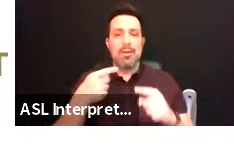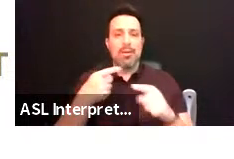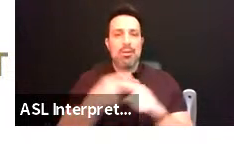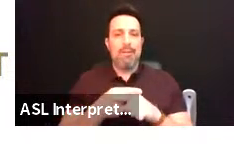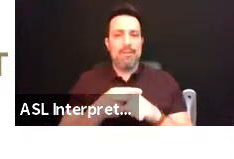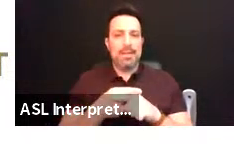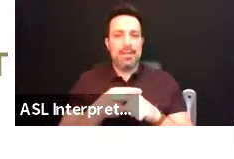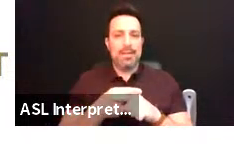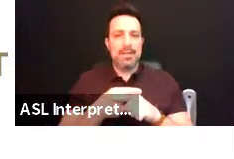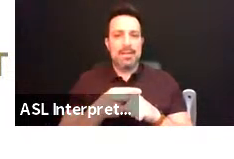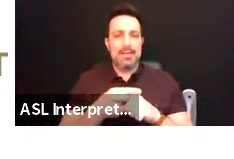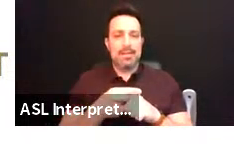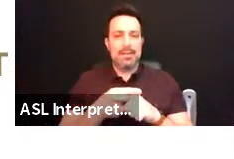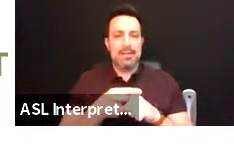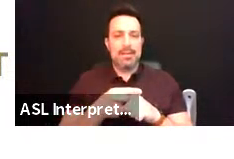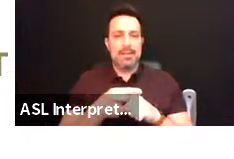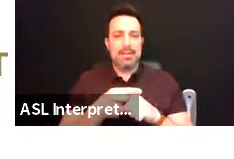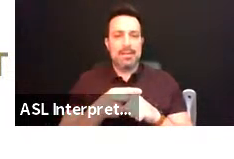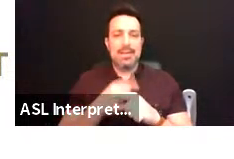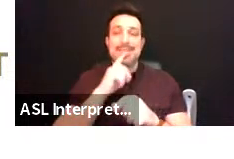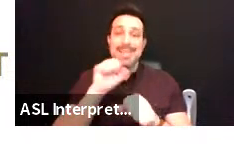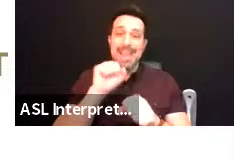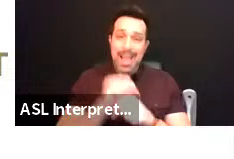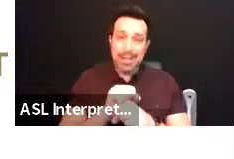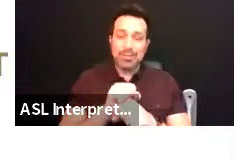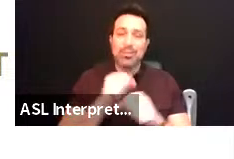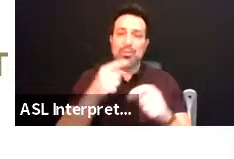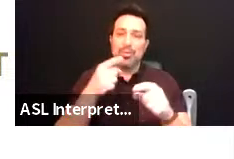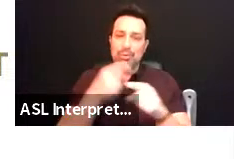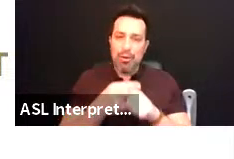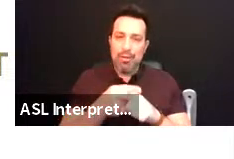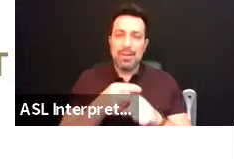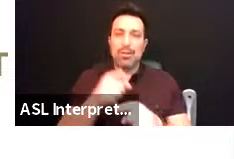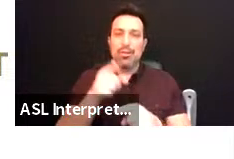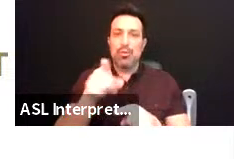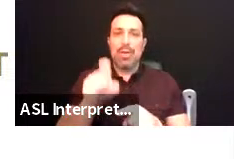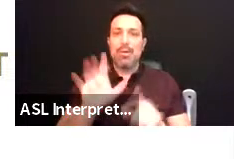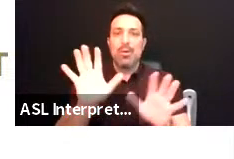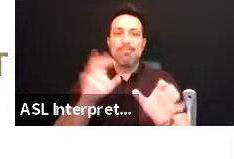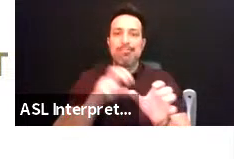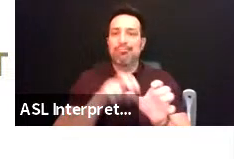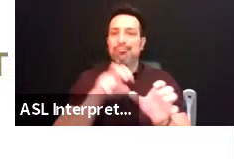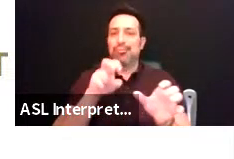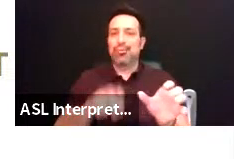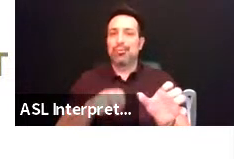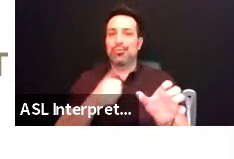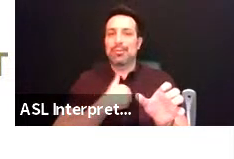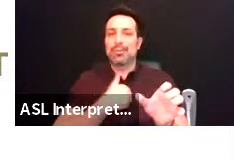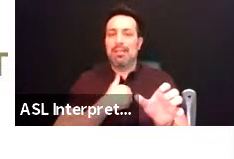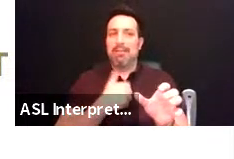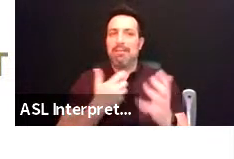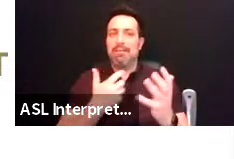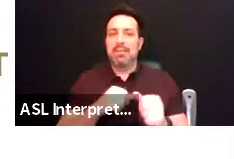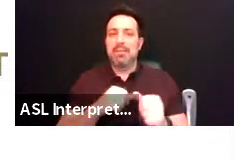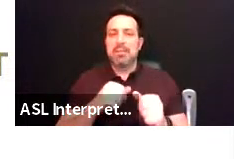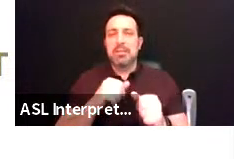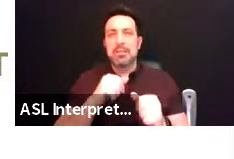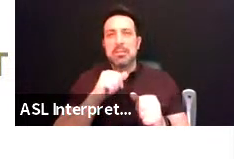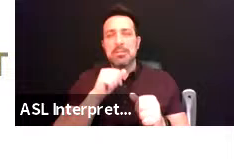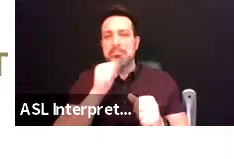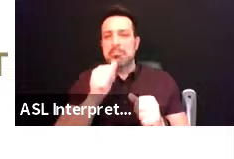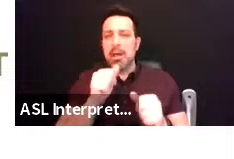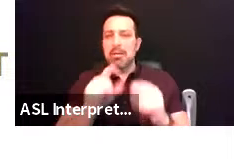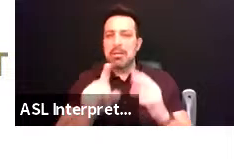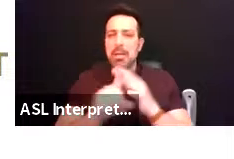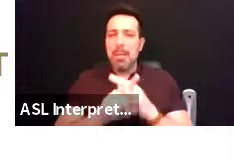conflict, and actual conflicts where you have to recuse yourself don't come up because you have to be